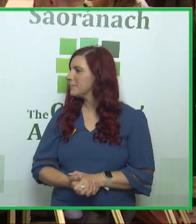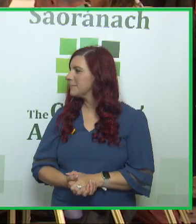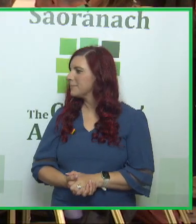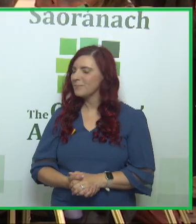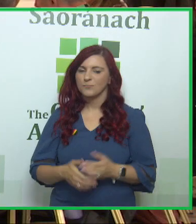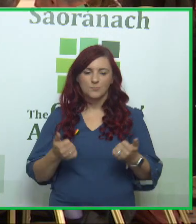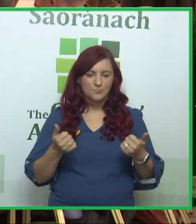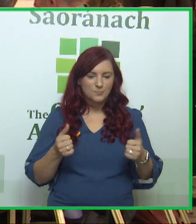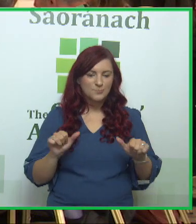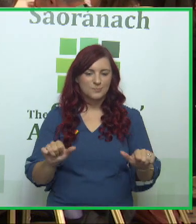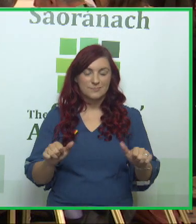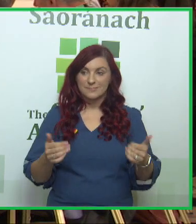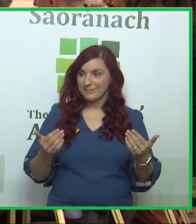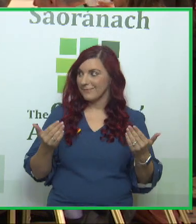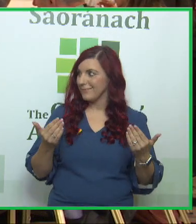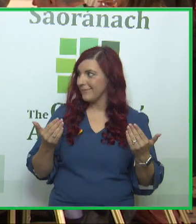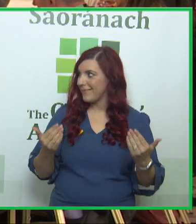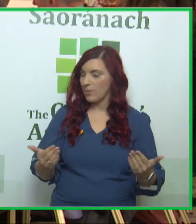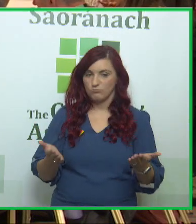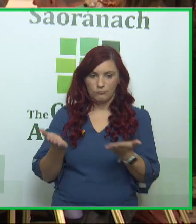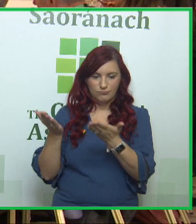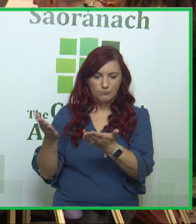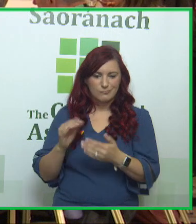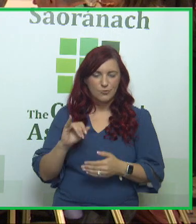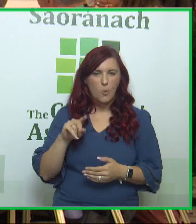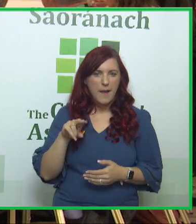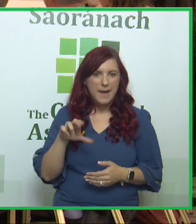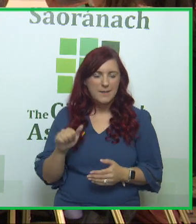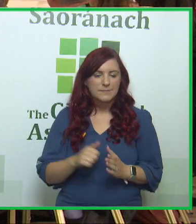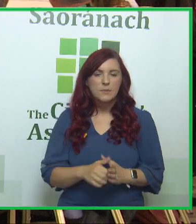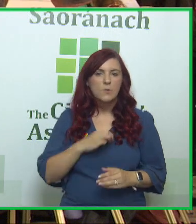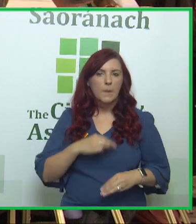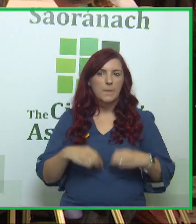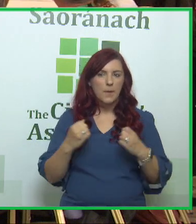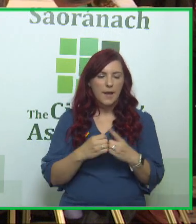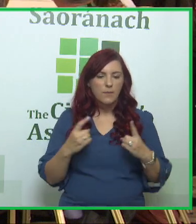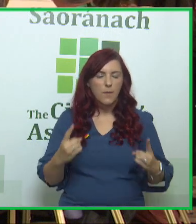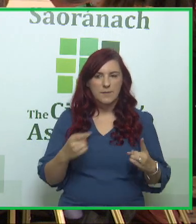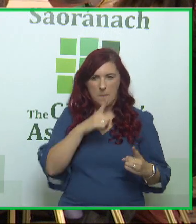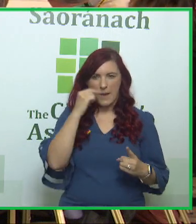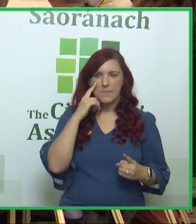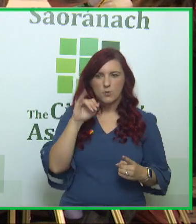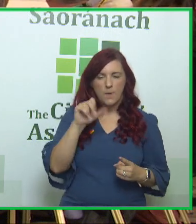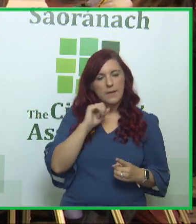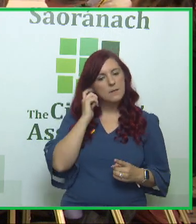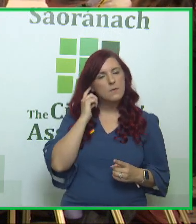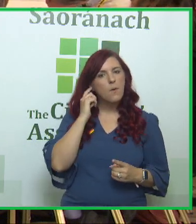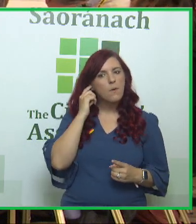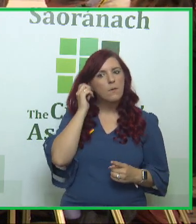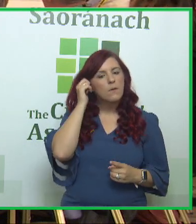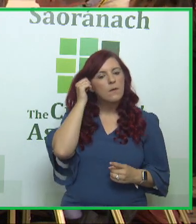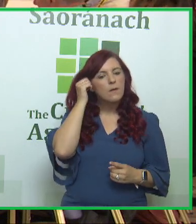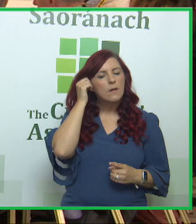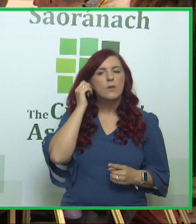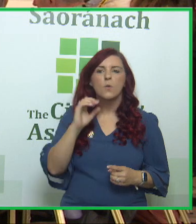Okay, good morning, everybody. Over to Jo-Hanna. Thank you. Hi, everyone. So as Paul says, I'm Jo-Hanna Ivers. I am from the discipline